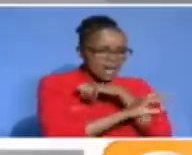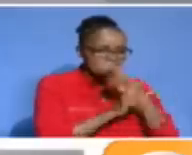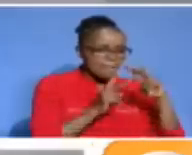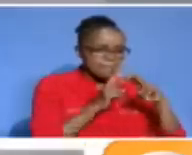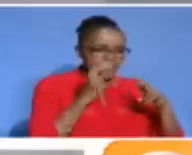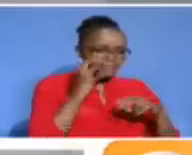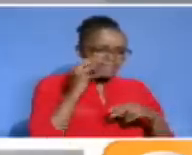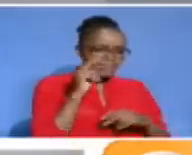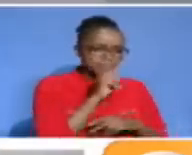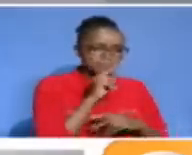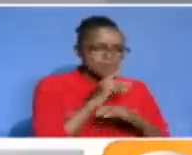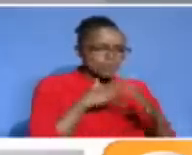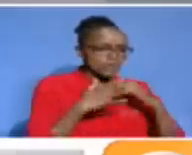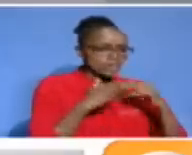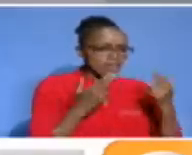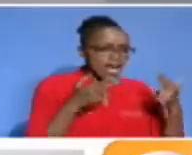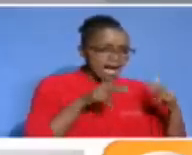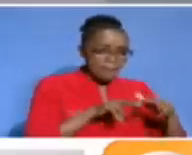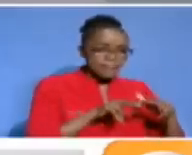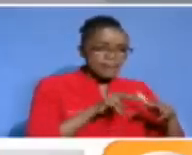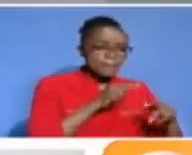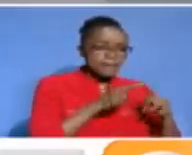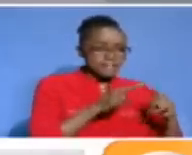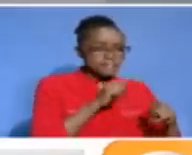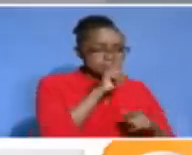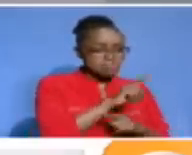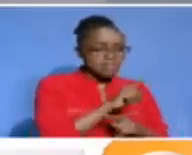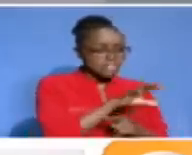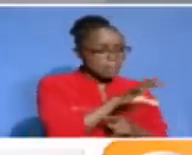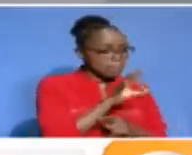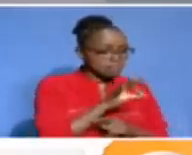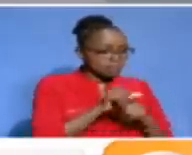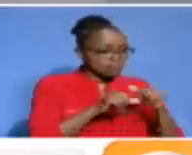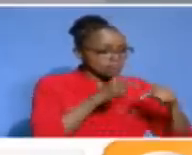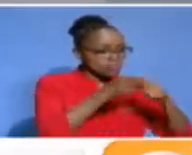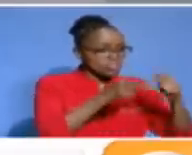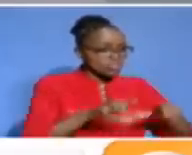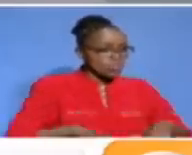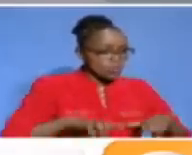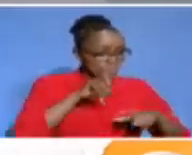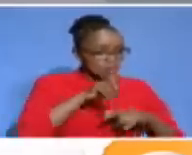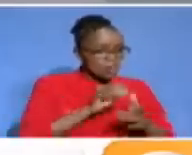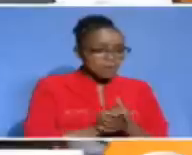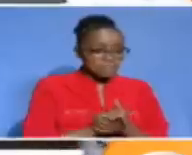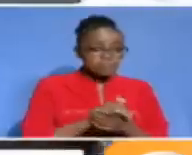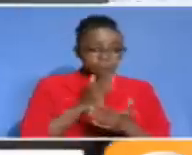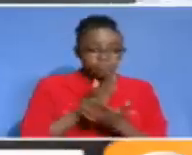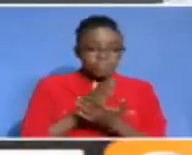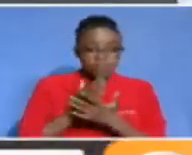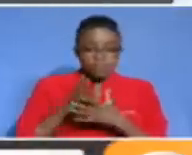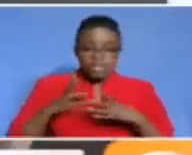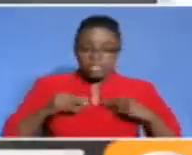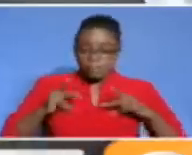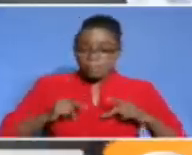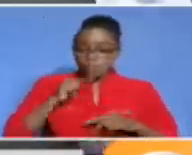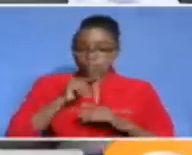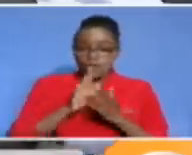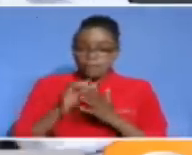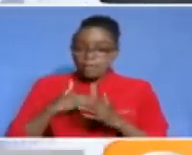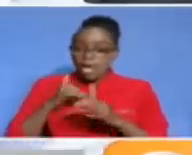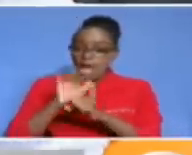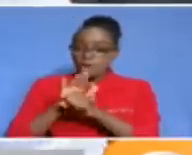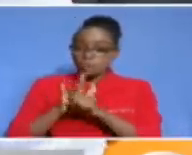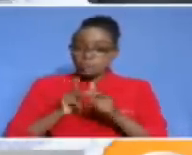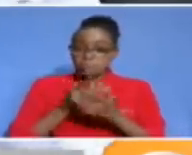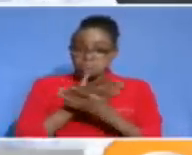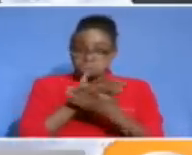sad for what has happened. But we must pick the pieces and get on with life. Absolutely. Yes. Well put, SG. It's up to people like you and me and lots of people out